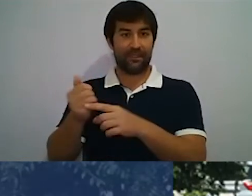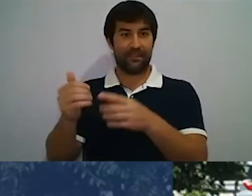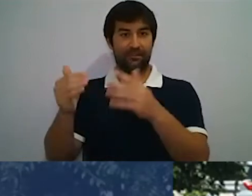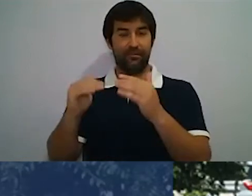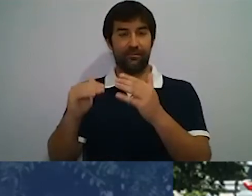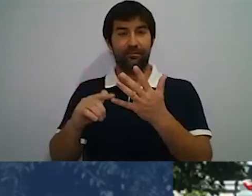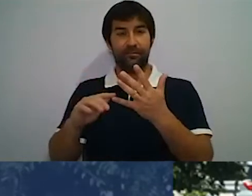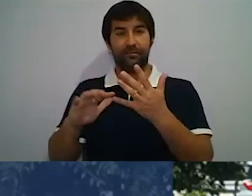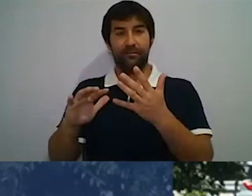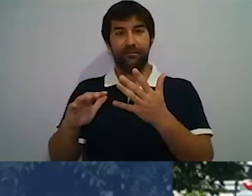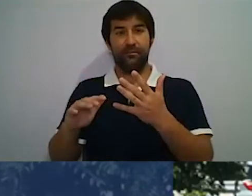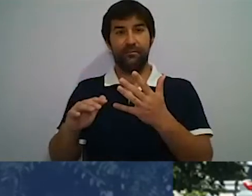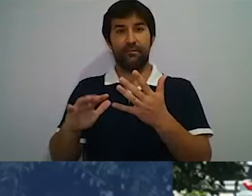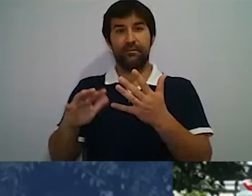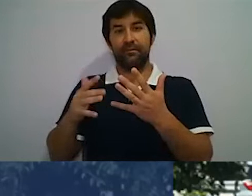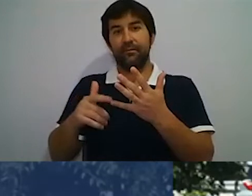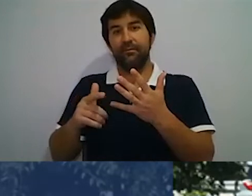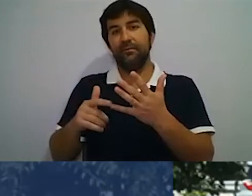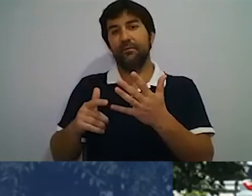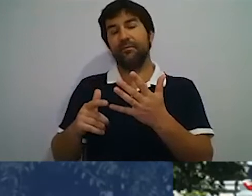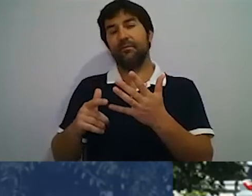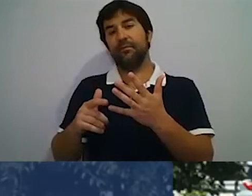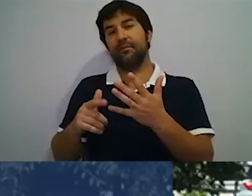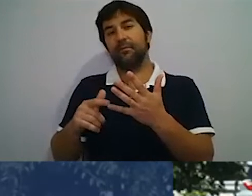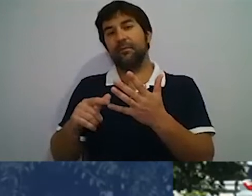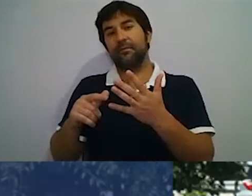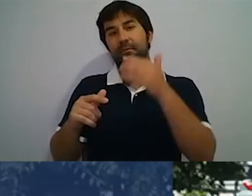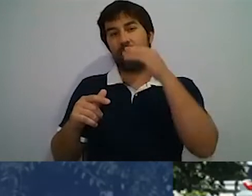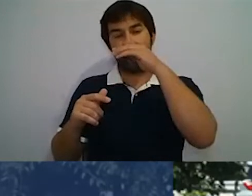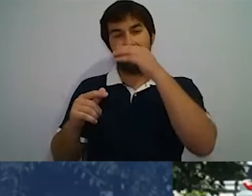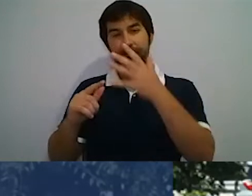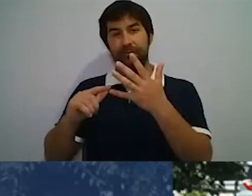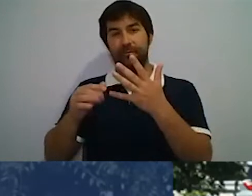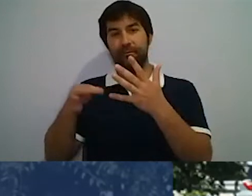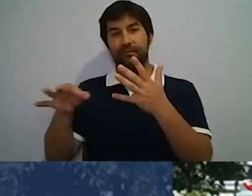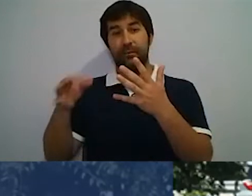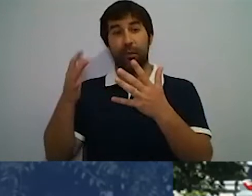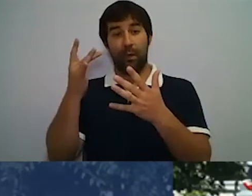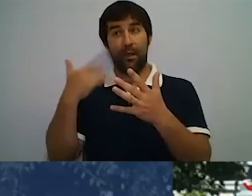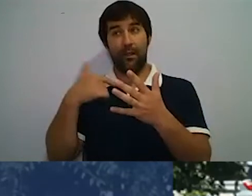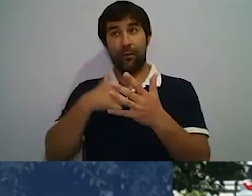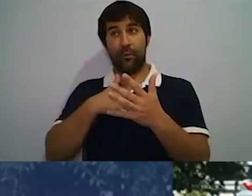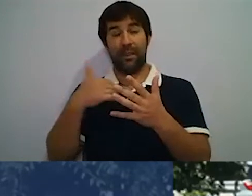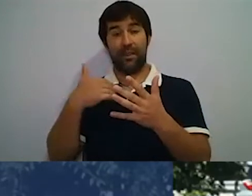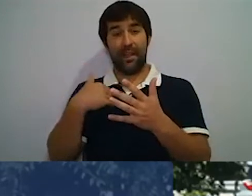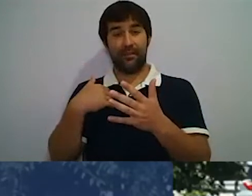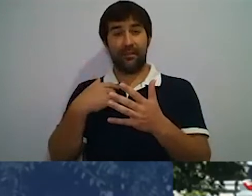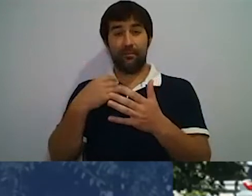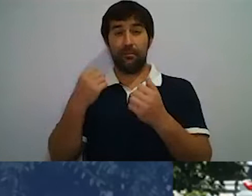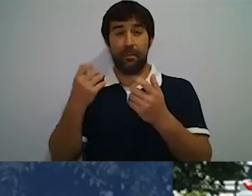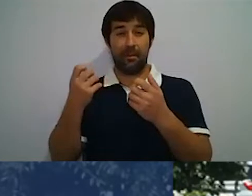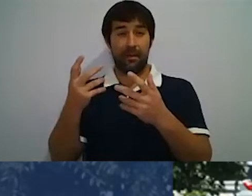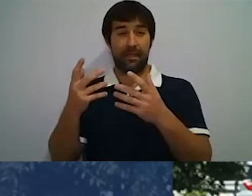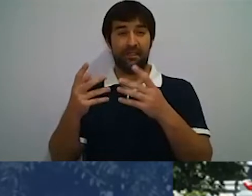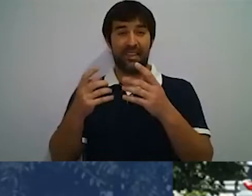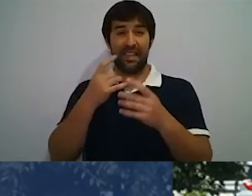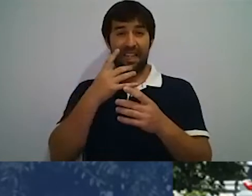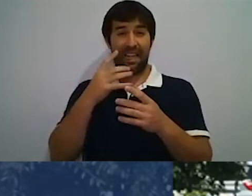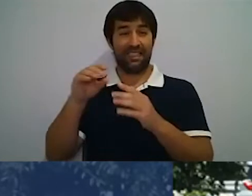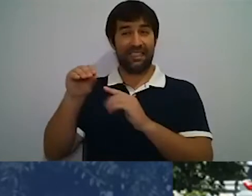have enough money to do everything we want to do, so we have to make some tough decisions. And then those projects are ranked. The mayor and city council both receive